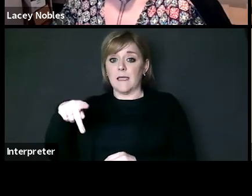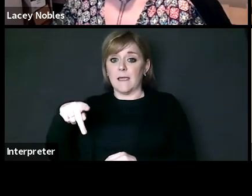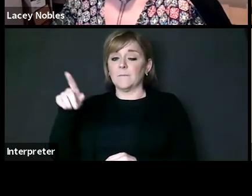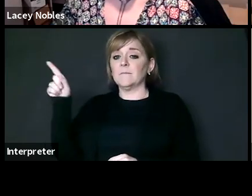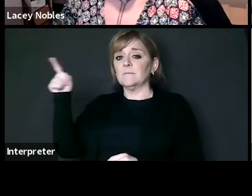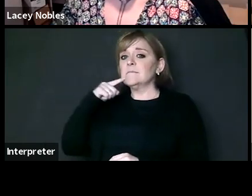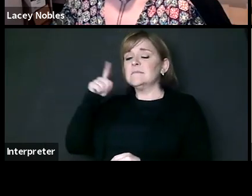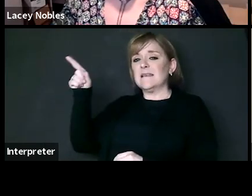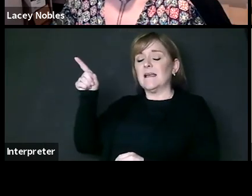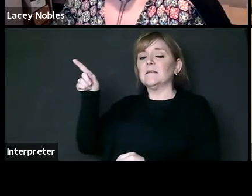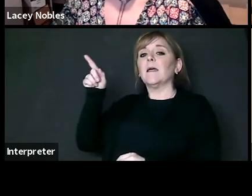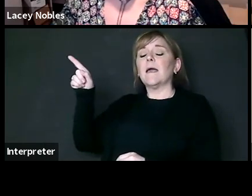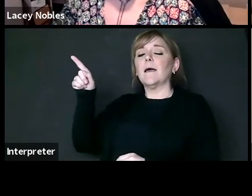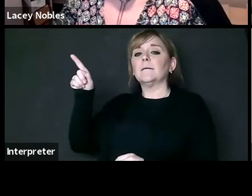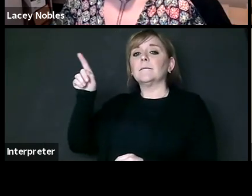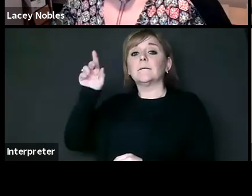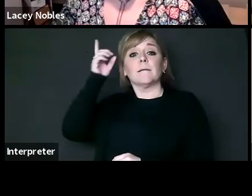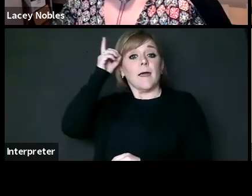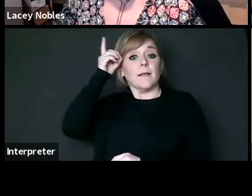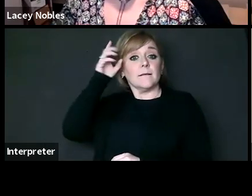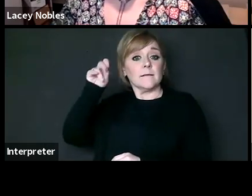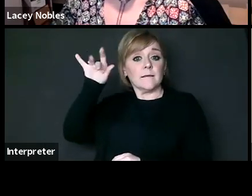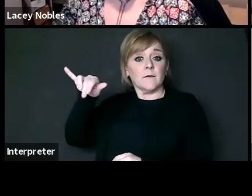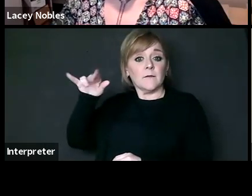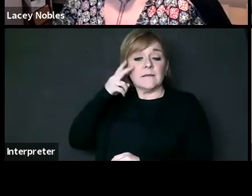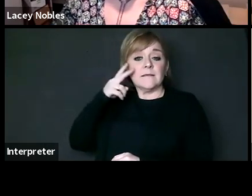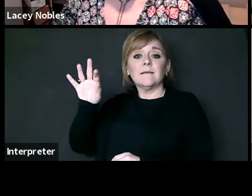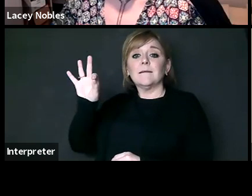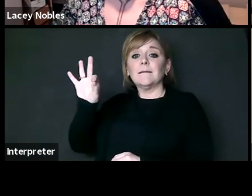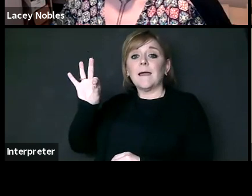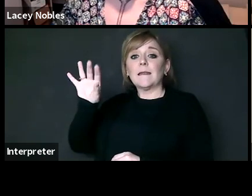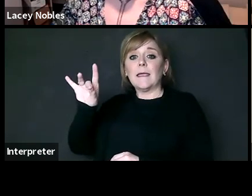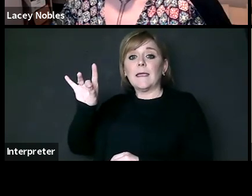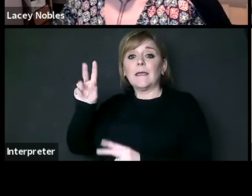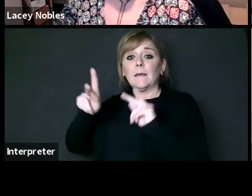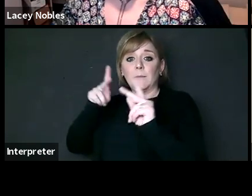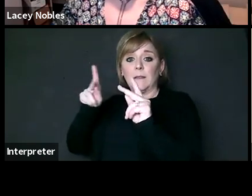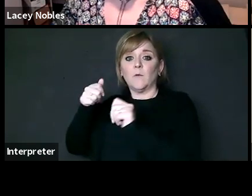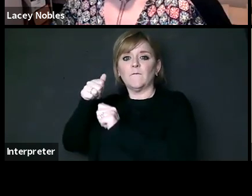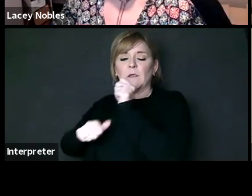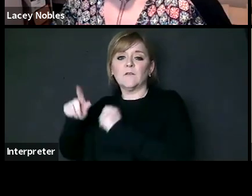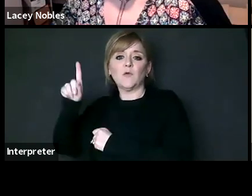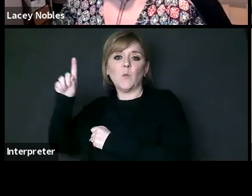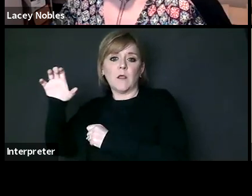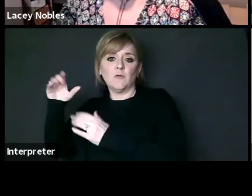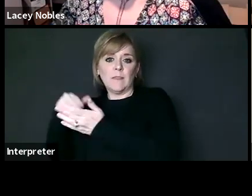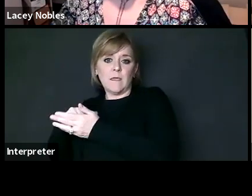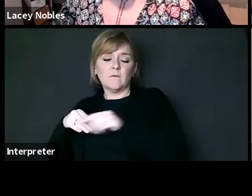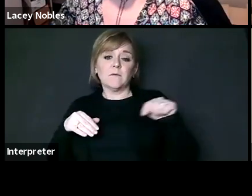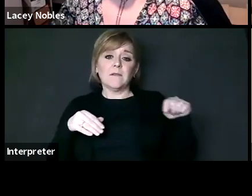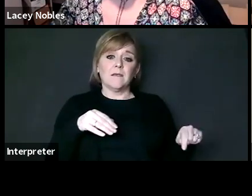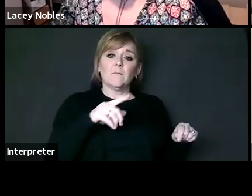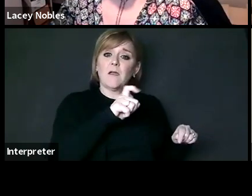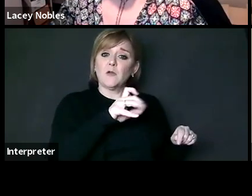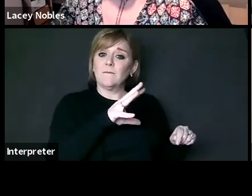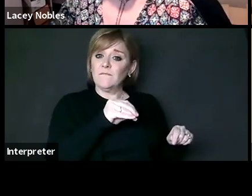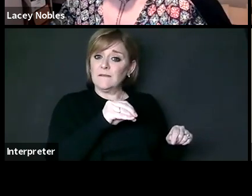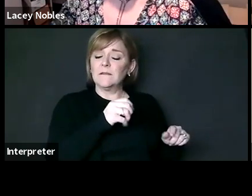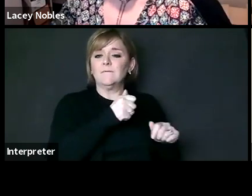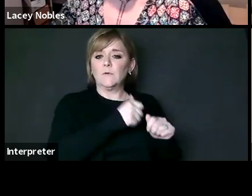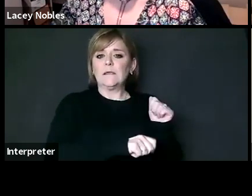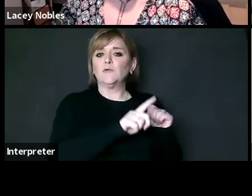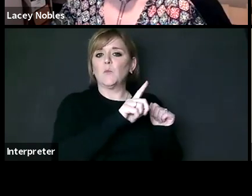cases per 100,000 people, where Lubbock is seeing 150 per 100,000